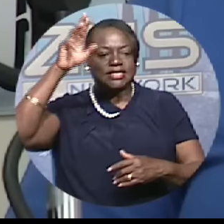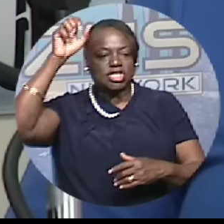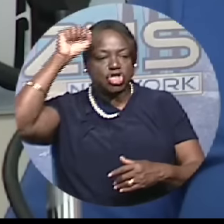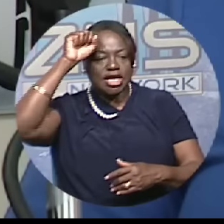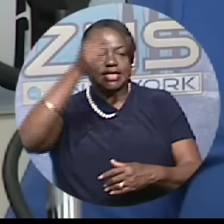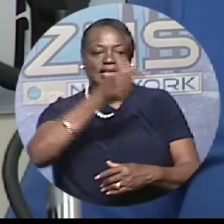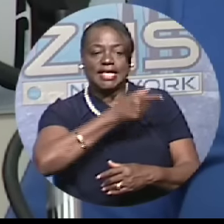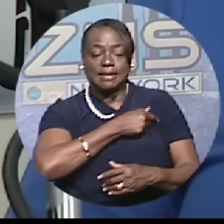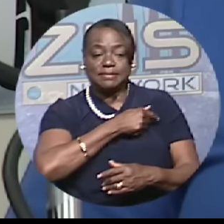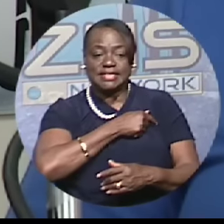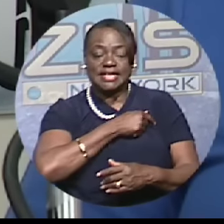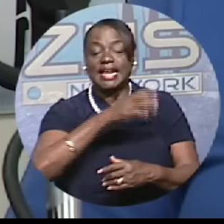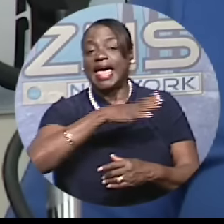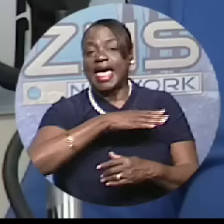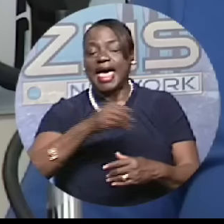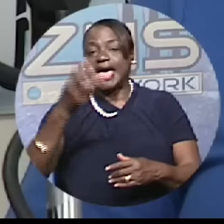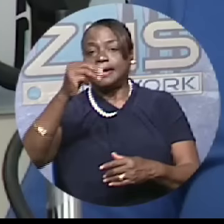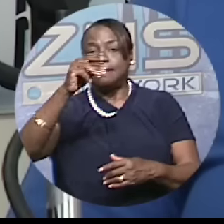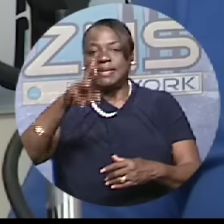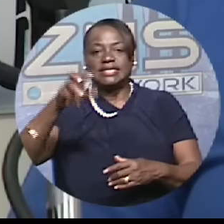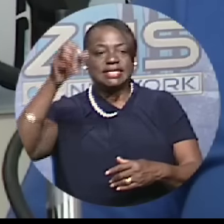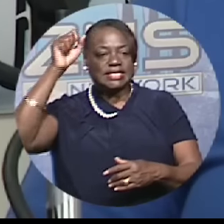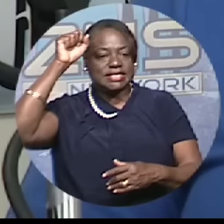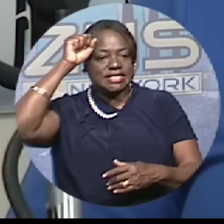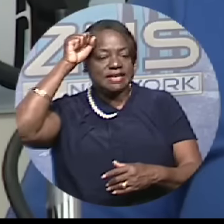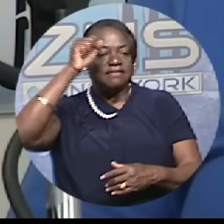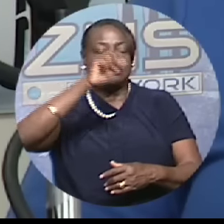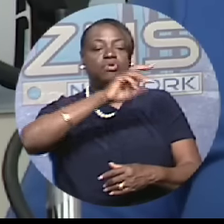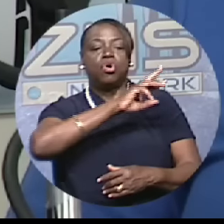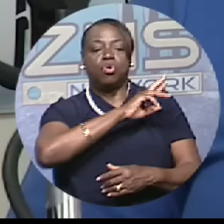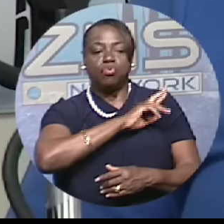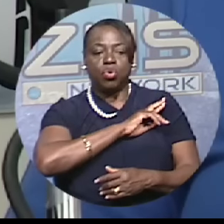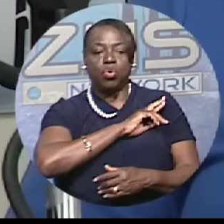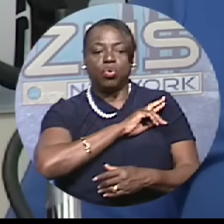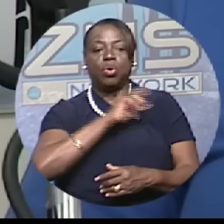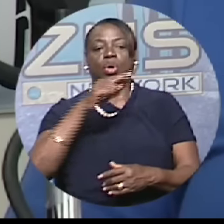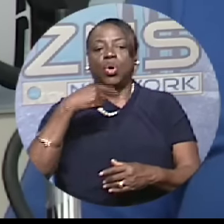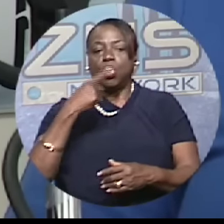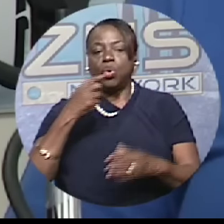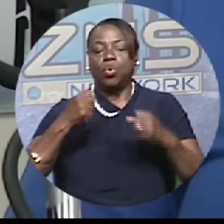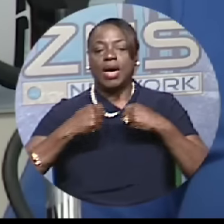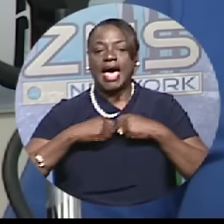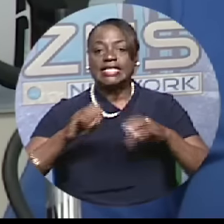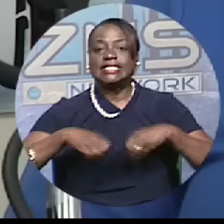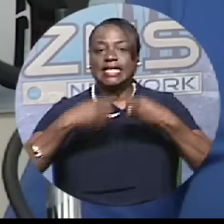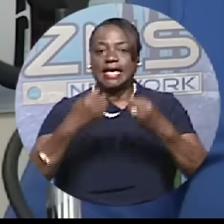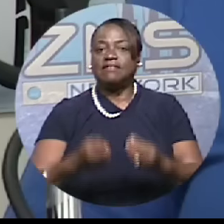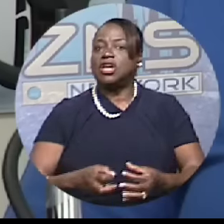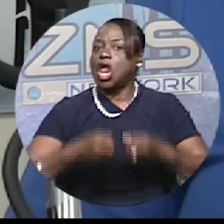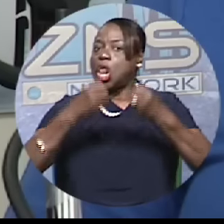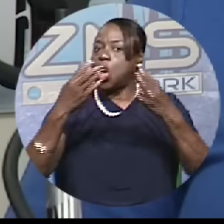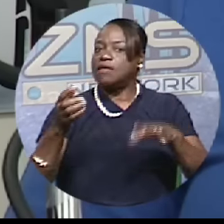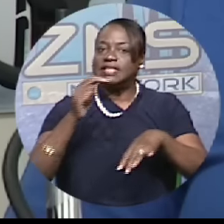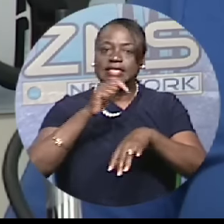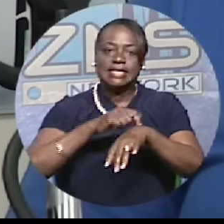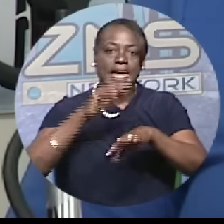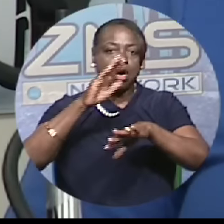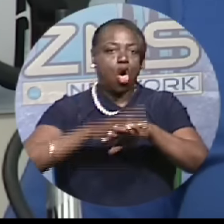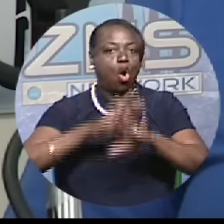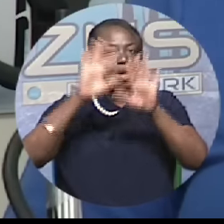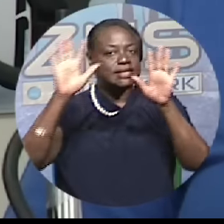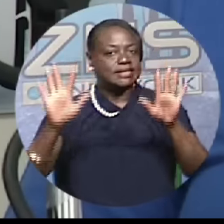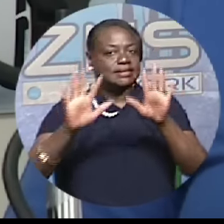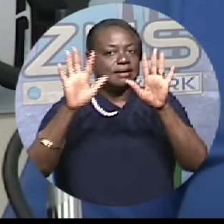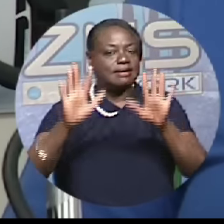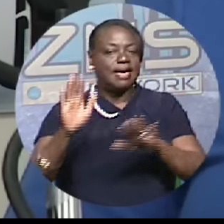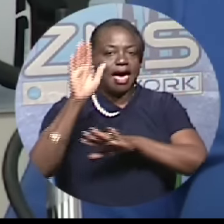as well as Mr. Stephen Joba Roll, who has given a lot of his time on Sunday